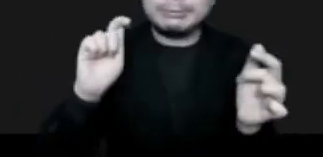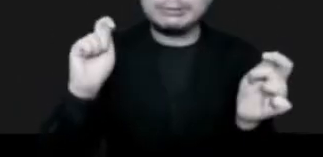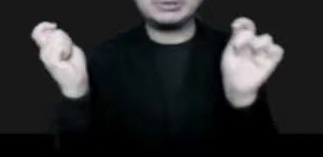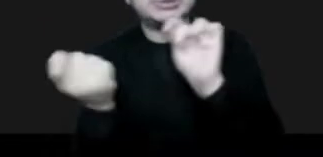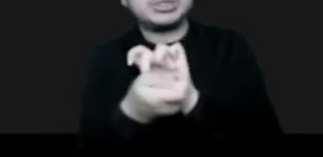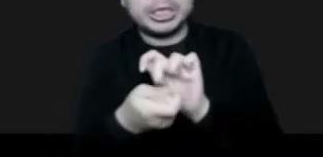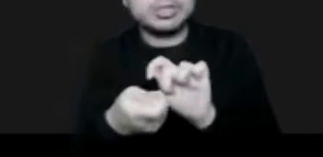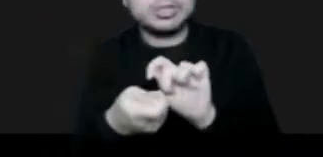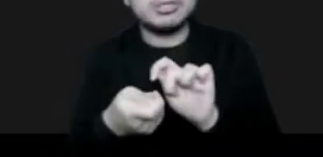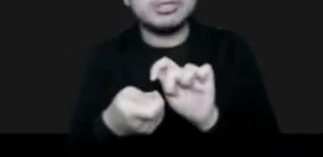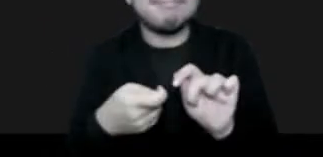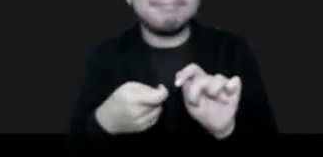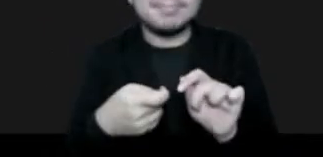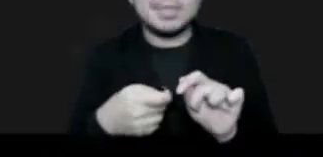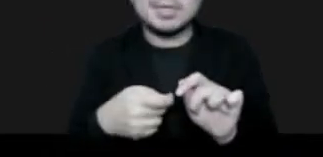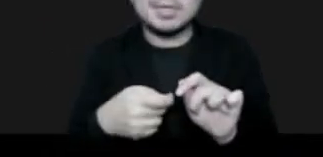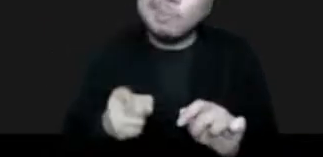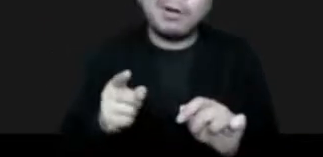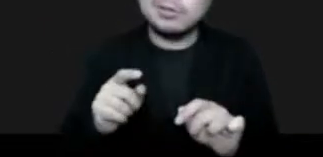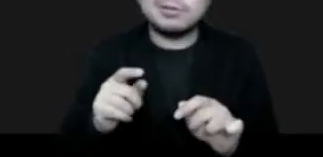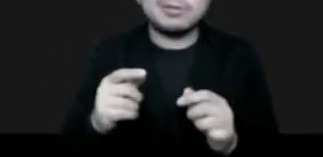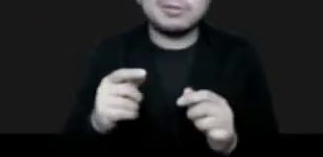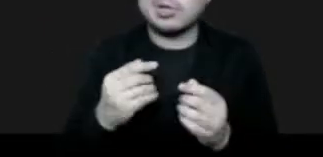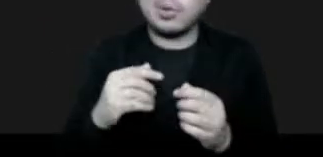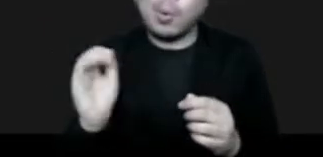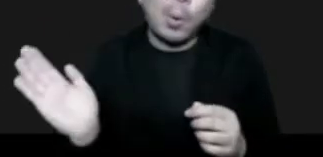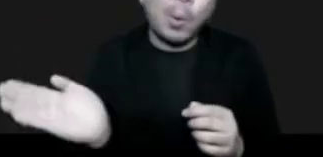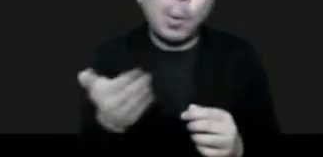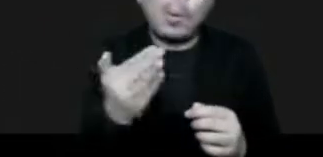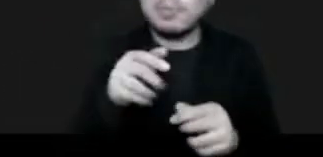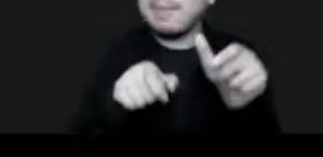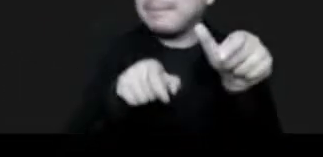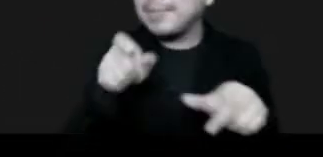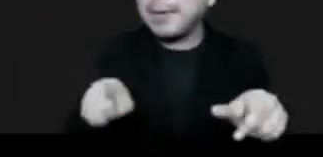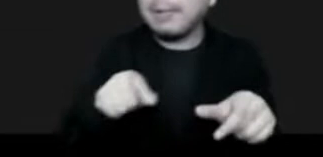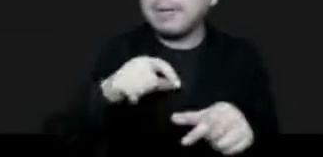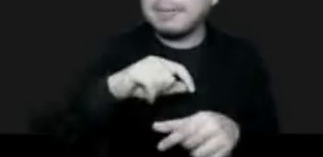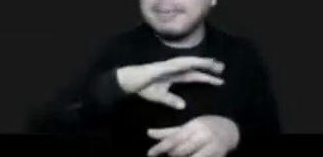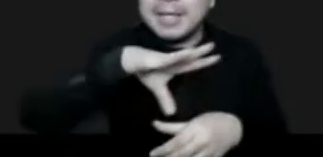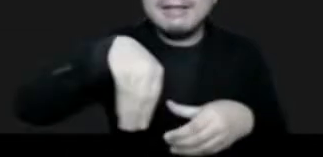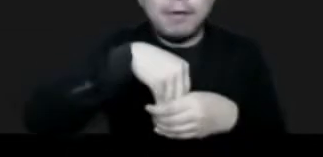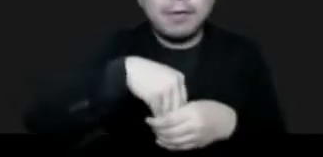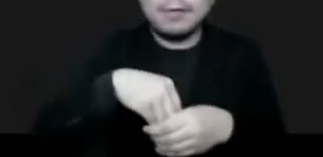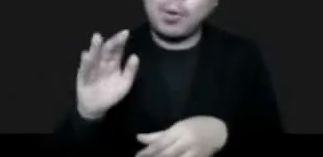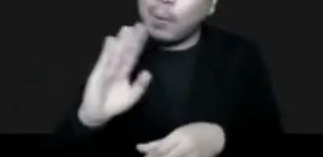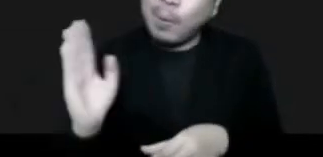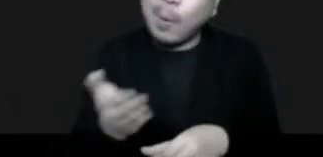need everyone on board. Everyone should be part of disaster risk management, should be a